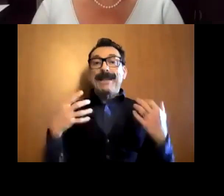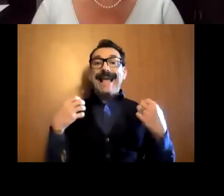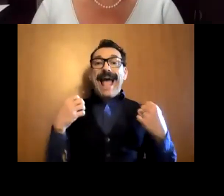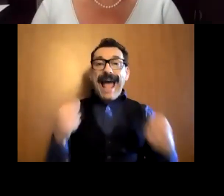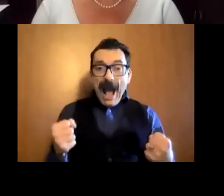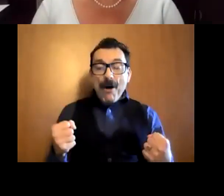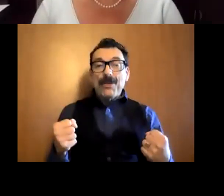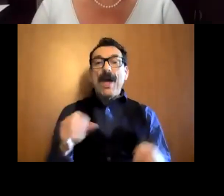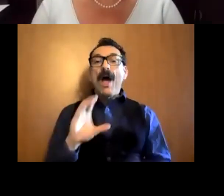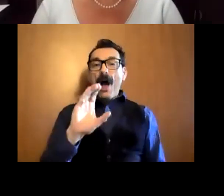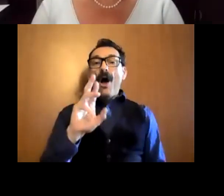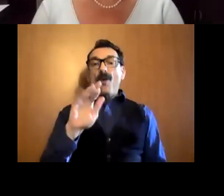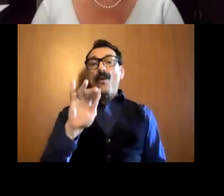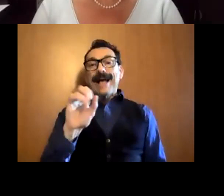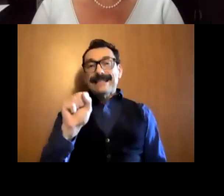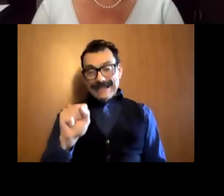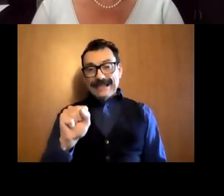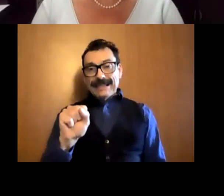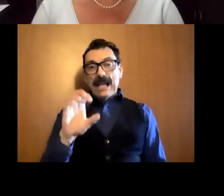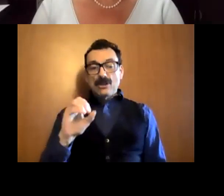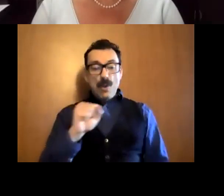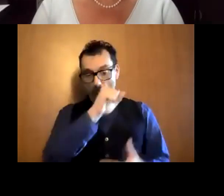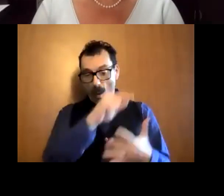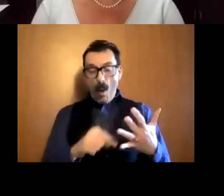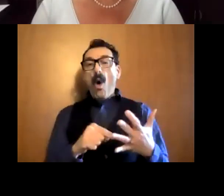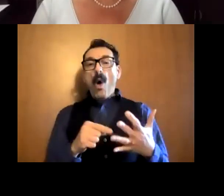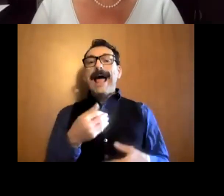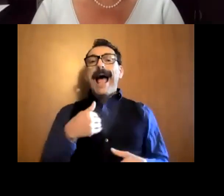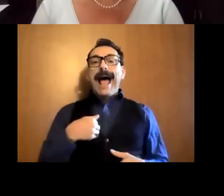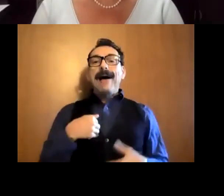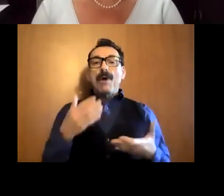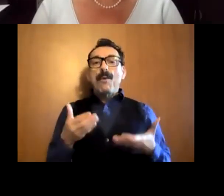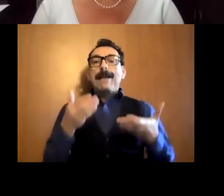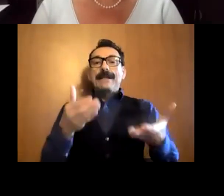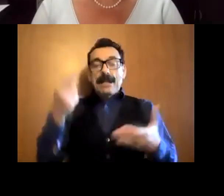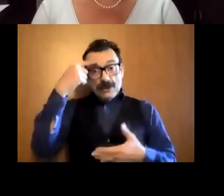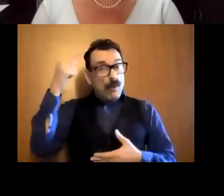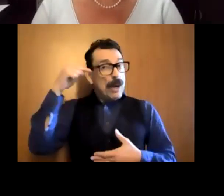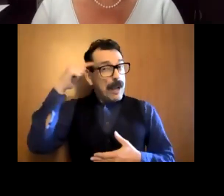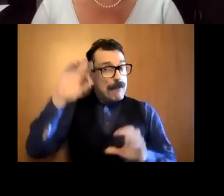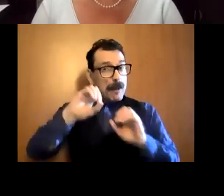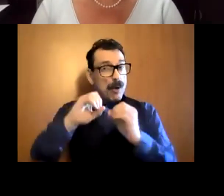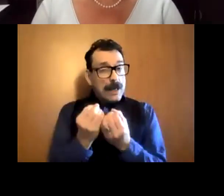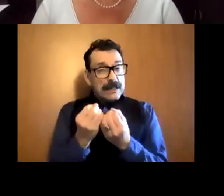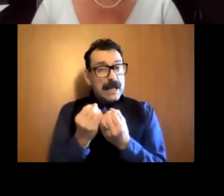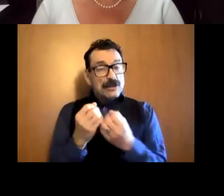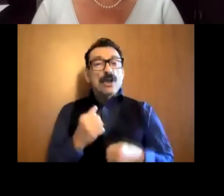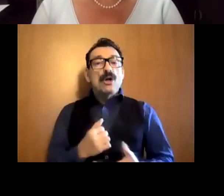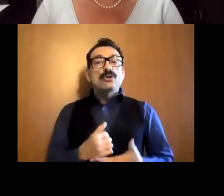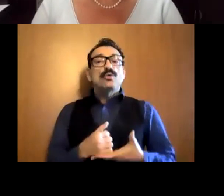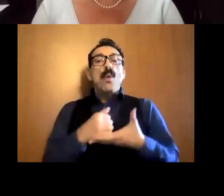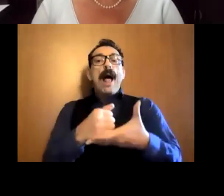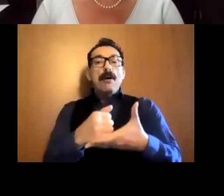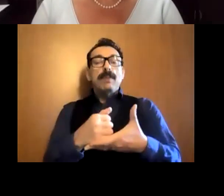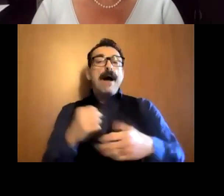forth recommendations for governments and organizations to implement policies to help combat racism. And so that's important